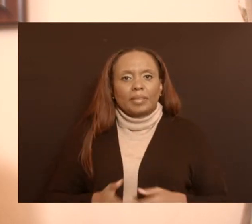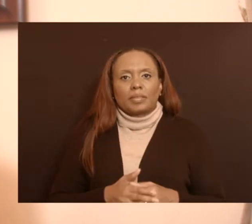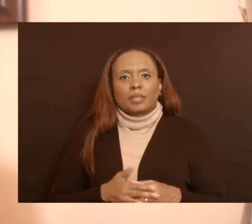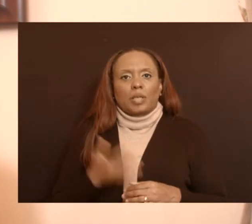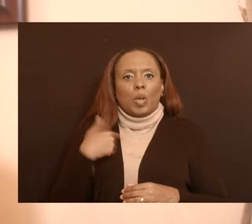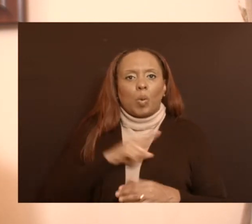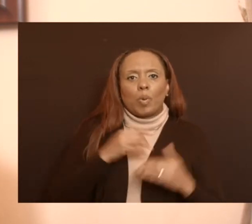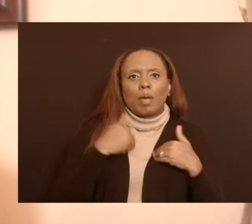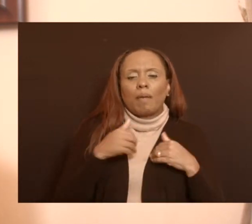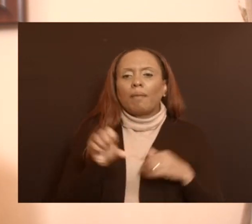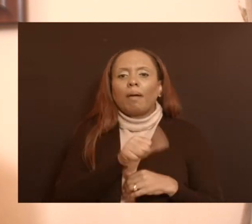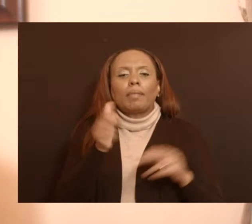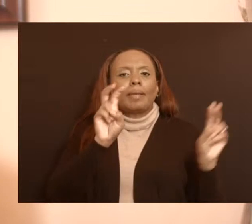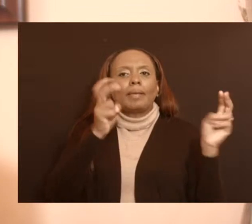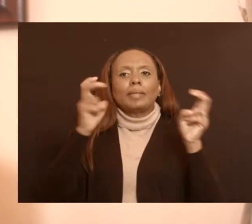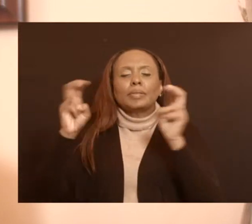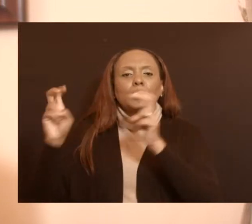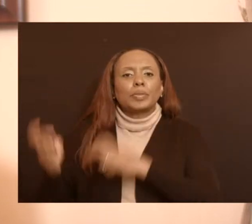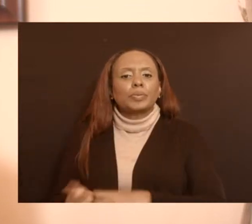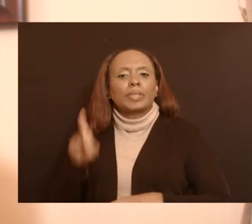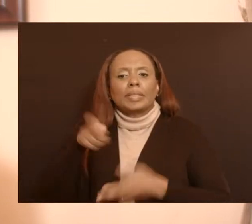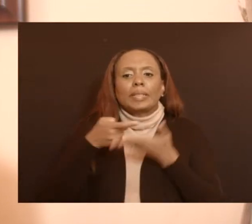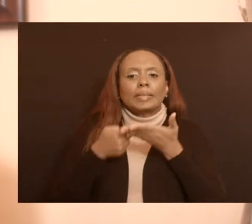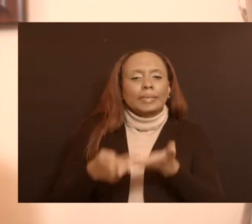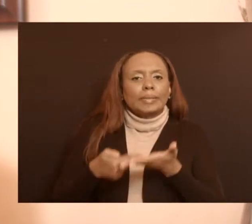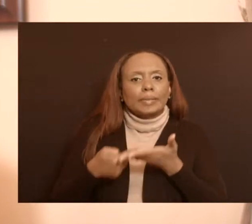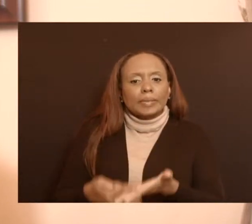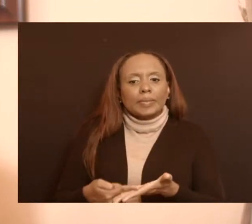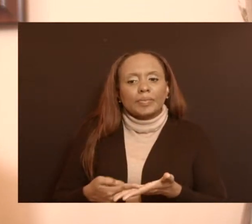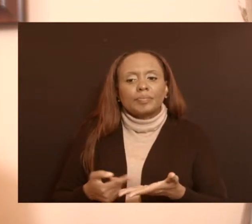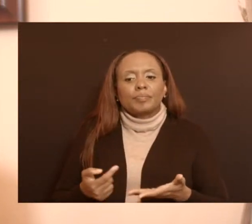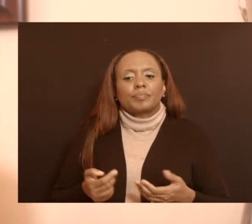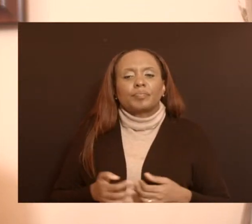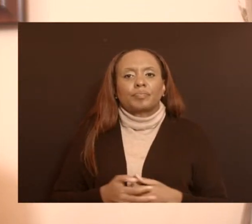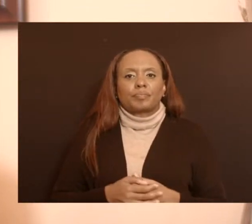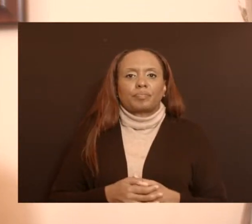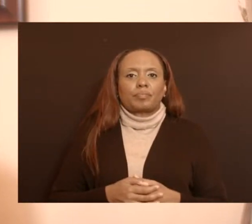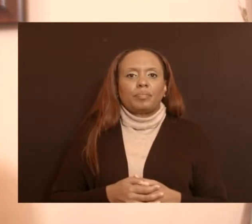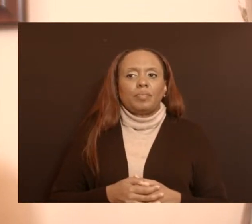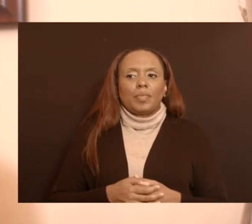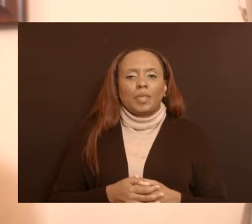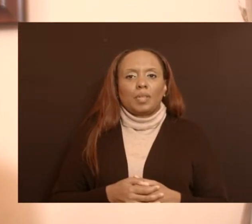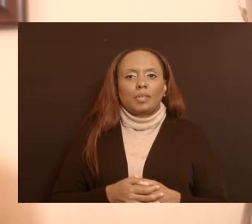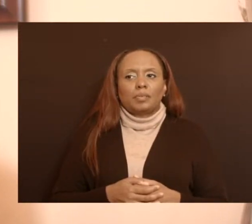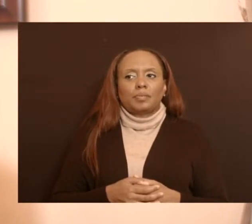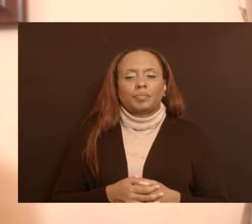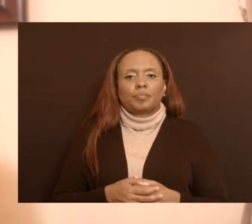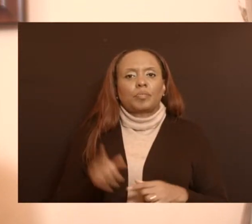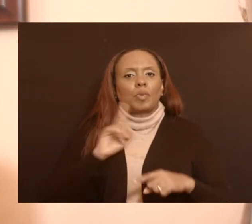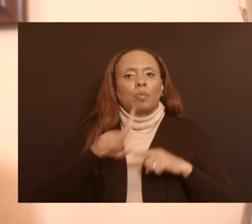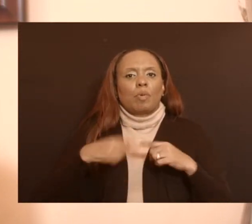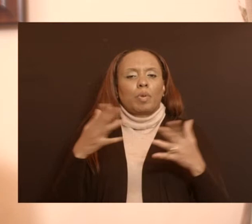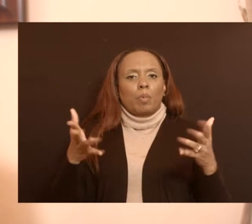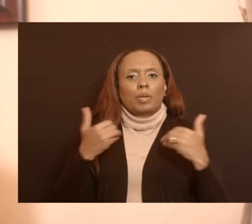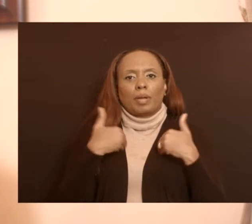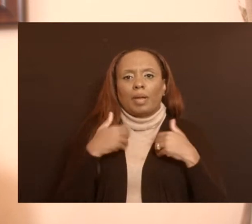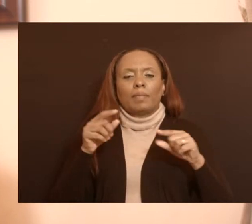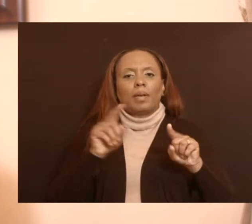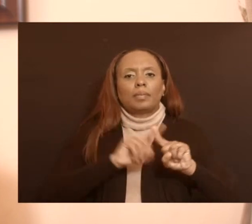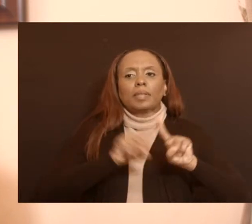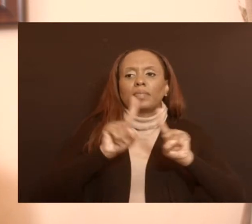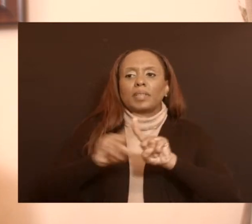issues that have to be dealt with when we're looking at having the events and so on going forward. How are we going